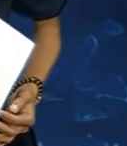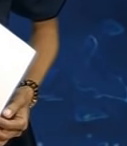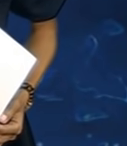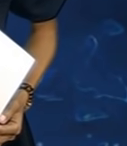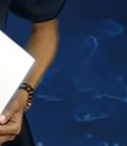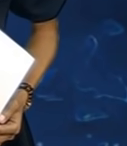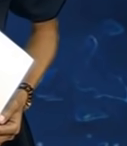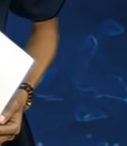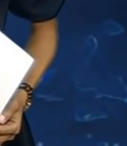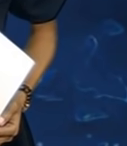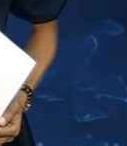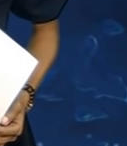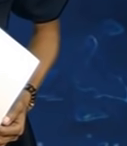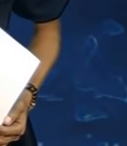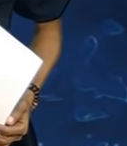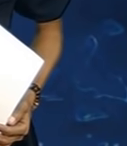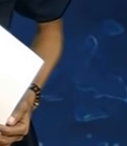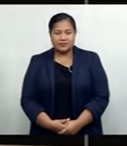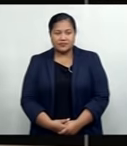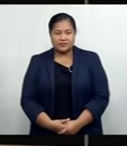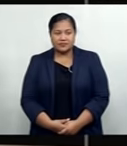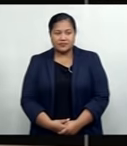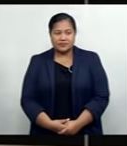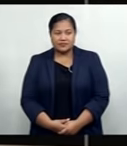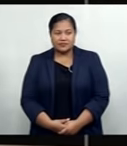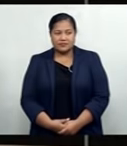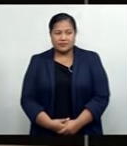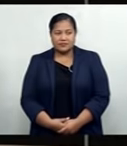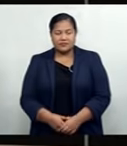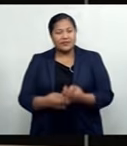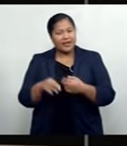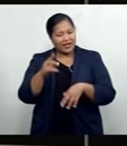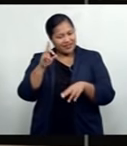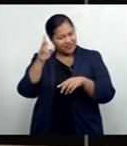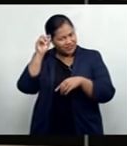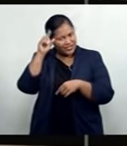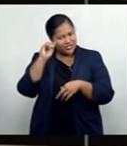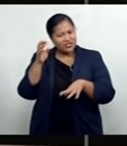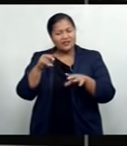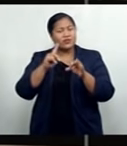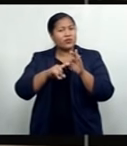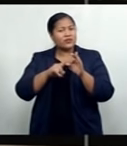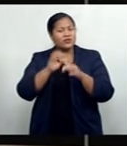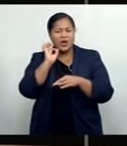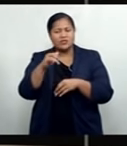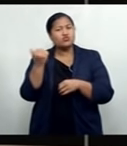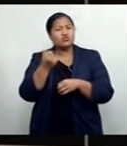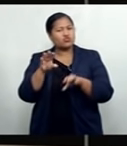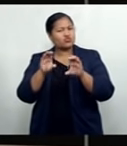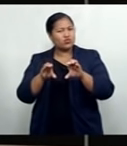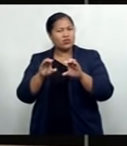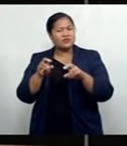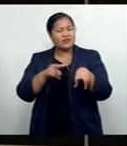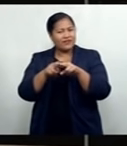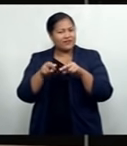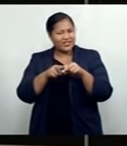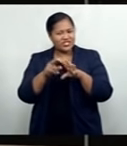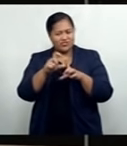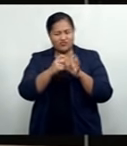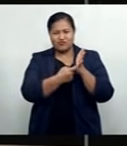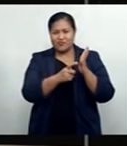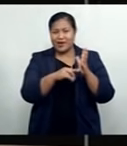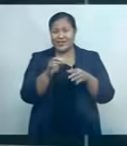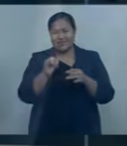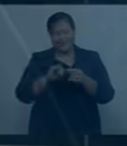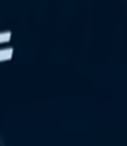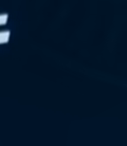That's the weather for now, and it's back to Edwin. In Fijian Pulse, we ask, who should coach the Fijian Drua in the Super Rugby next